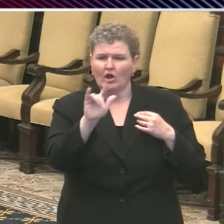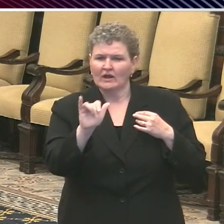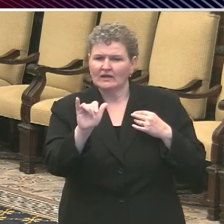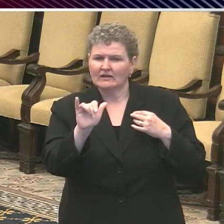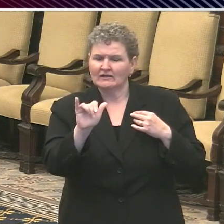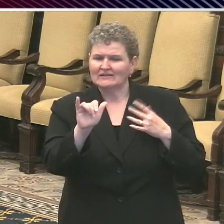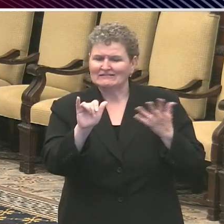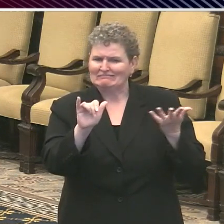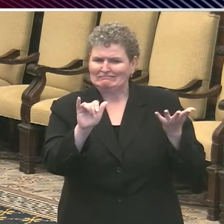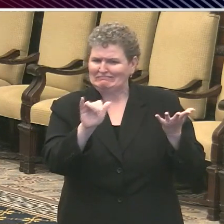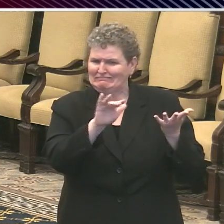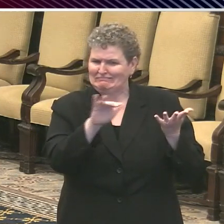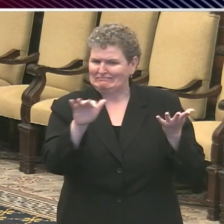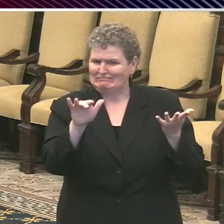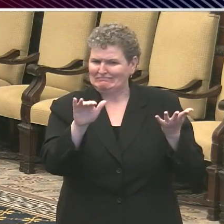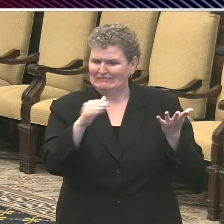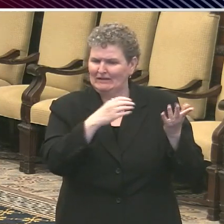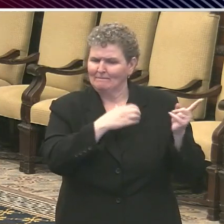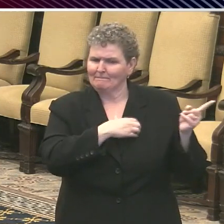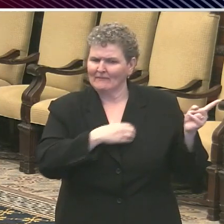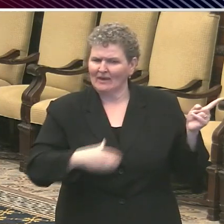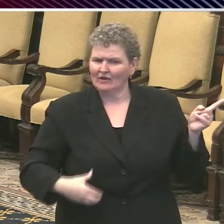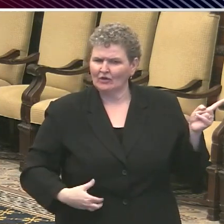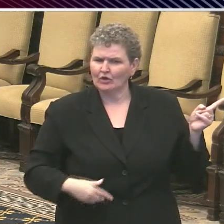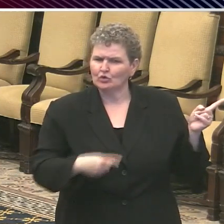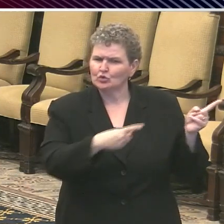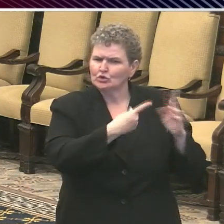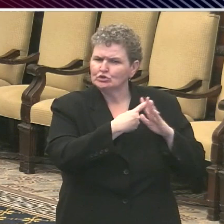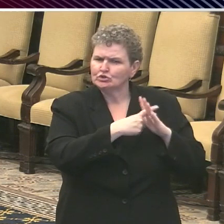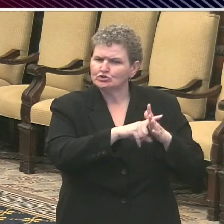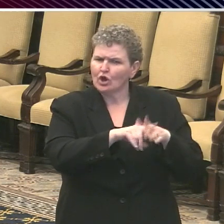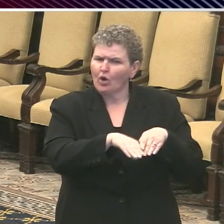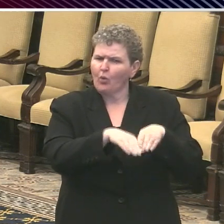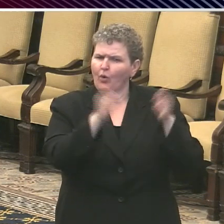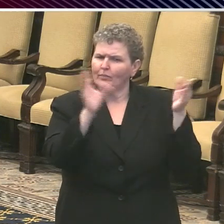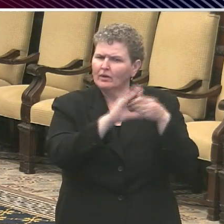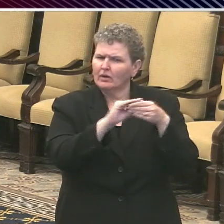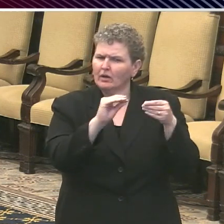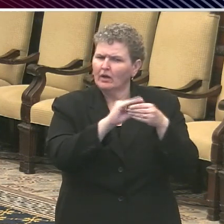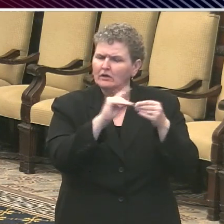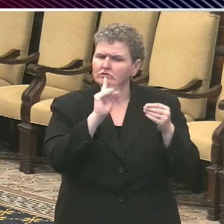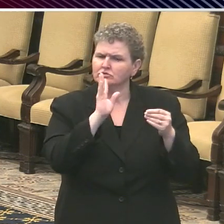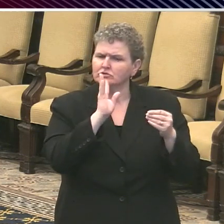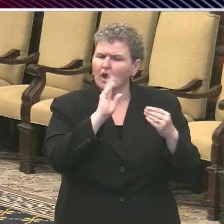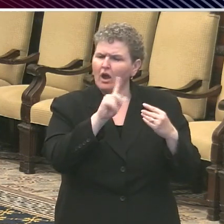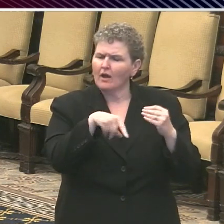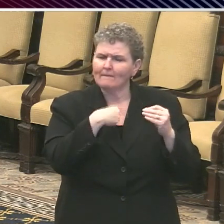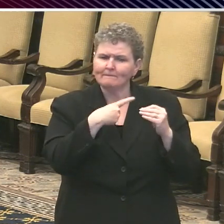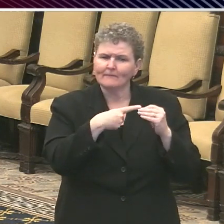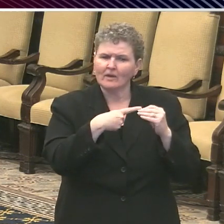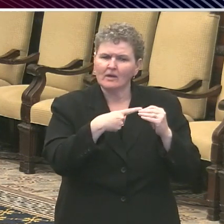Thank you, Mayor. You started off the conference saying that